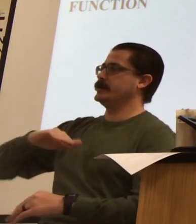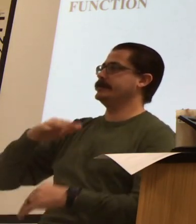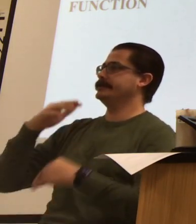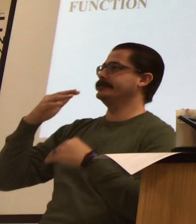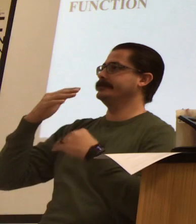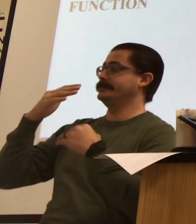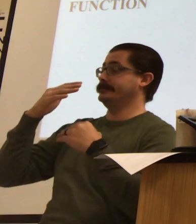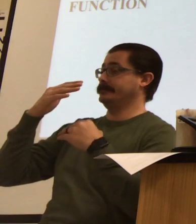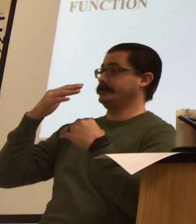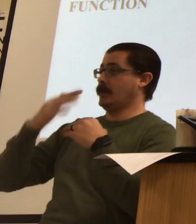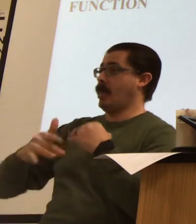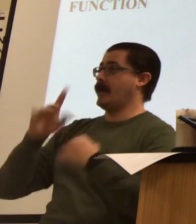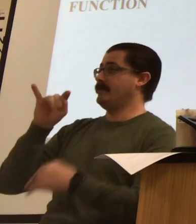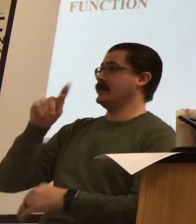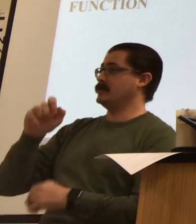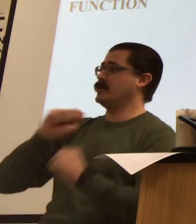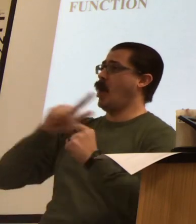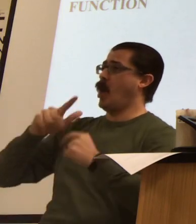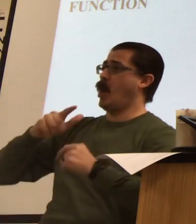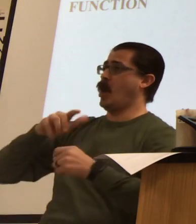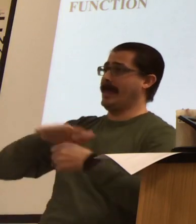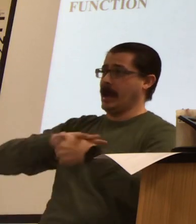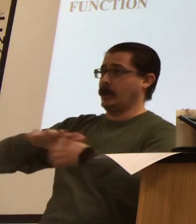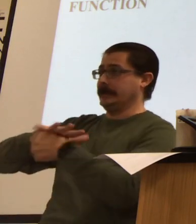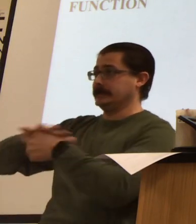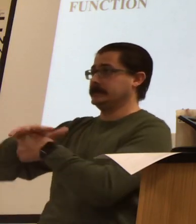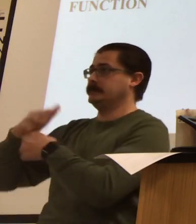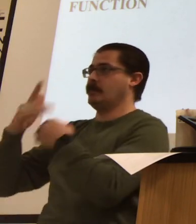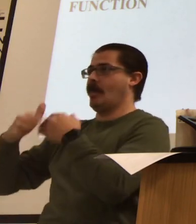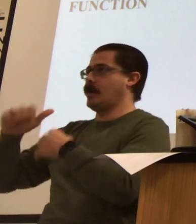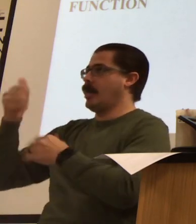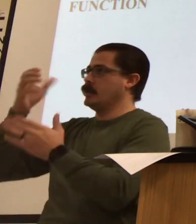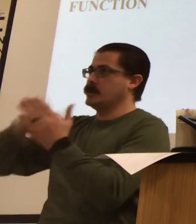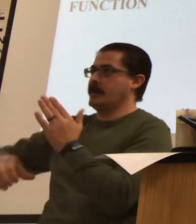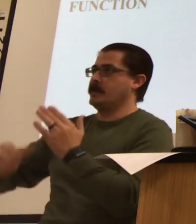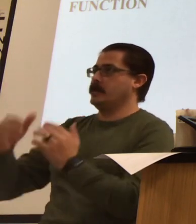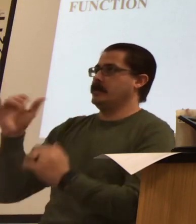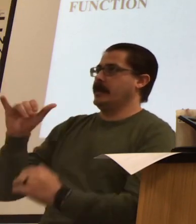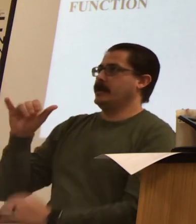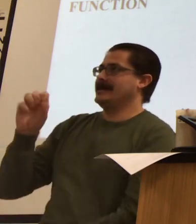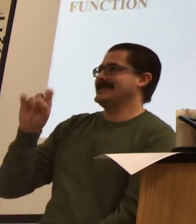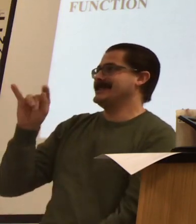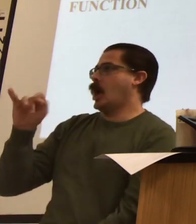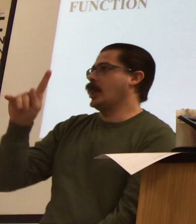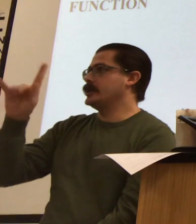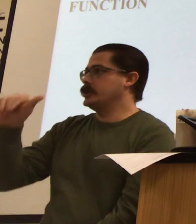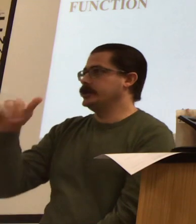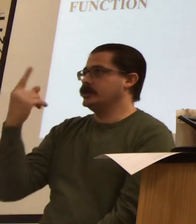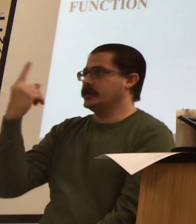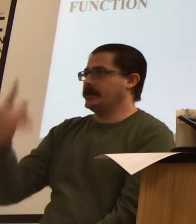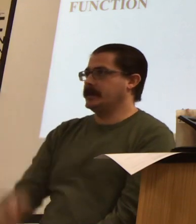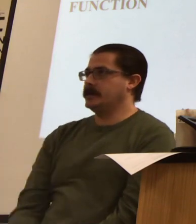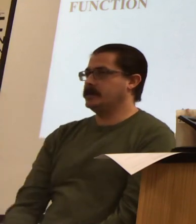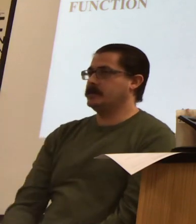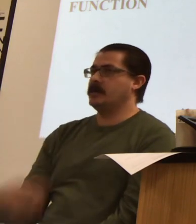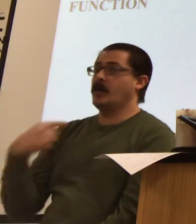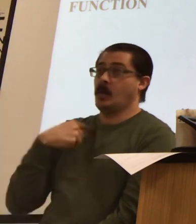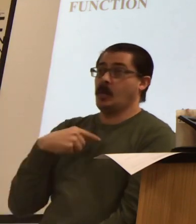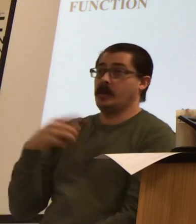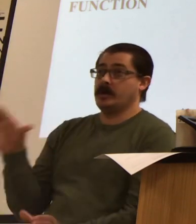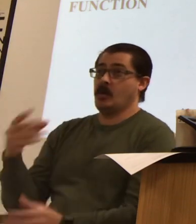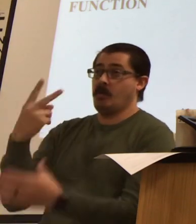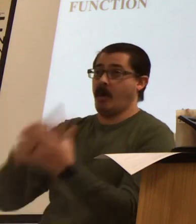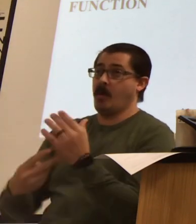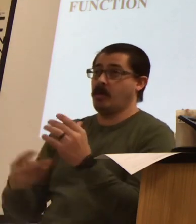because blood vessels are everywhere. And blood might be studied in another chapter, let's say in histology. Okay, but we do both,